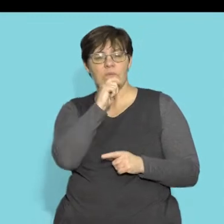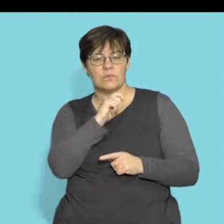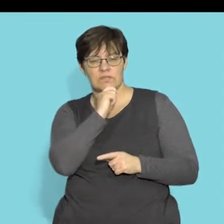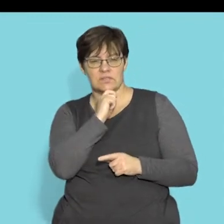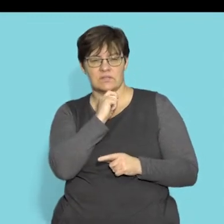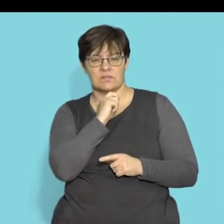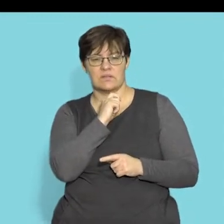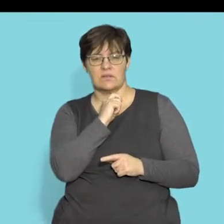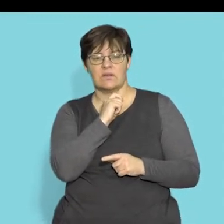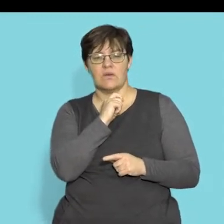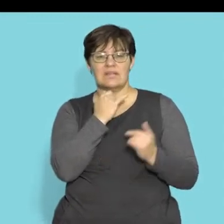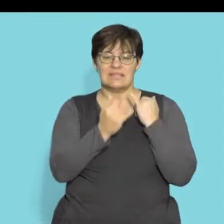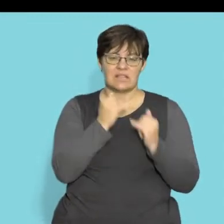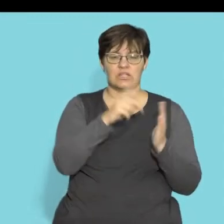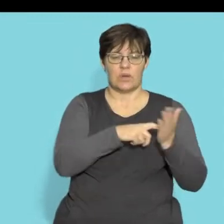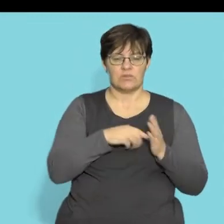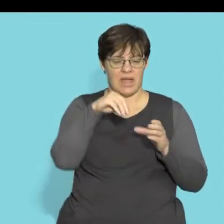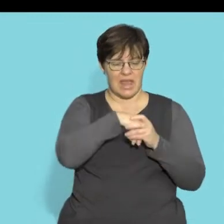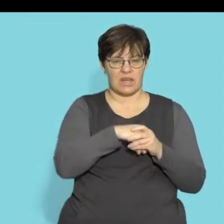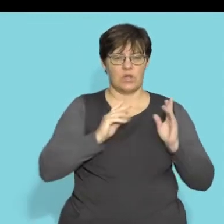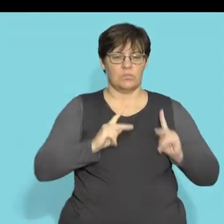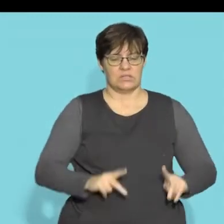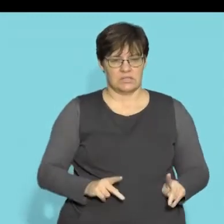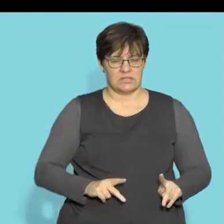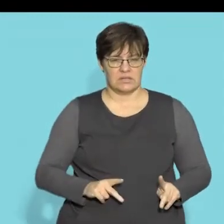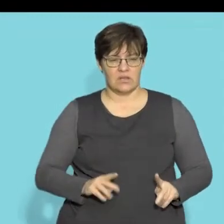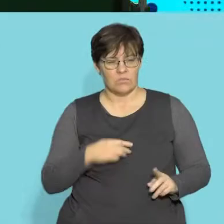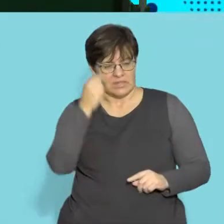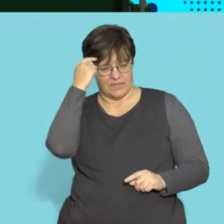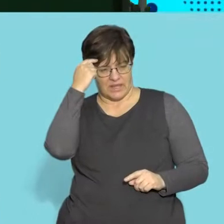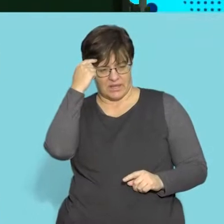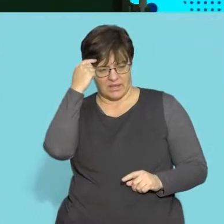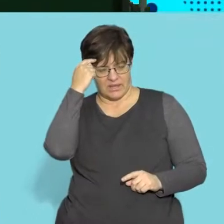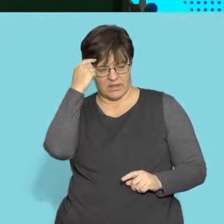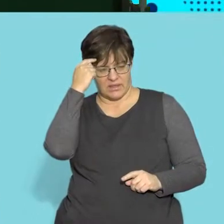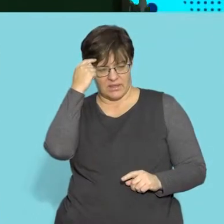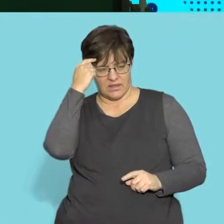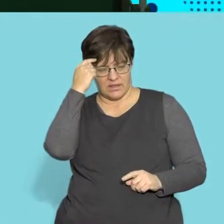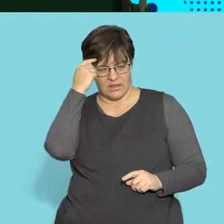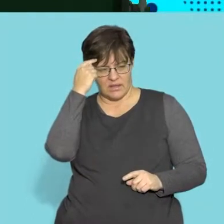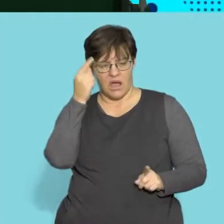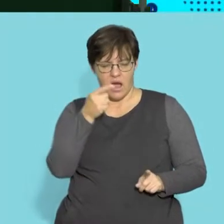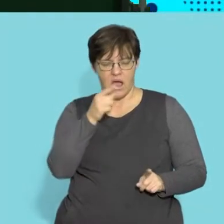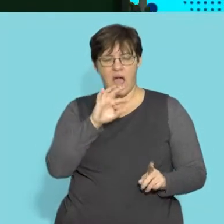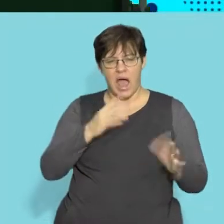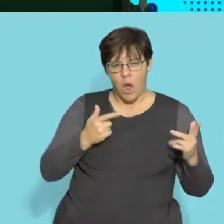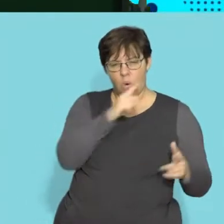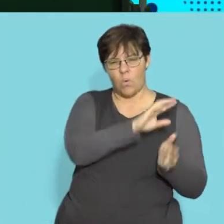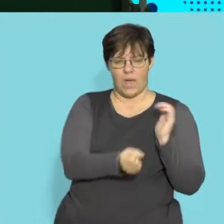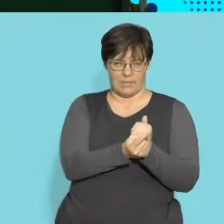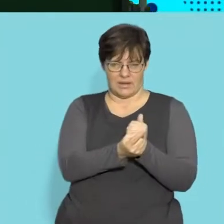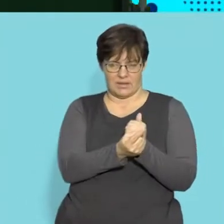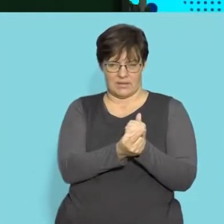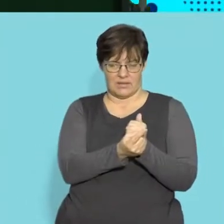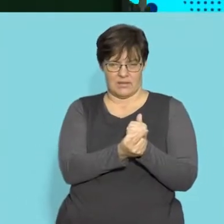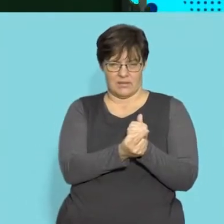of using of sex determination in humans? So you've got to think together and synthesize how this